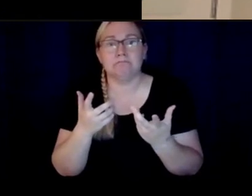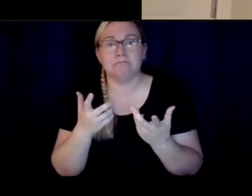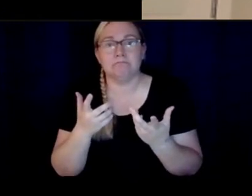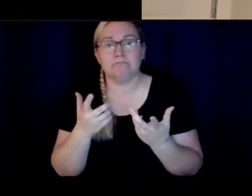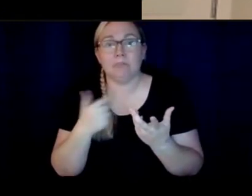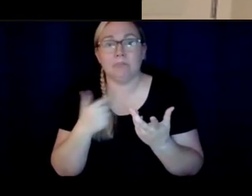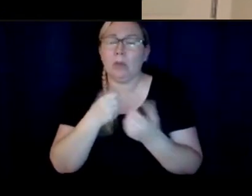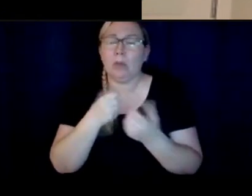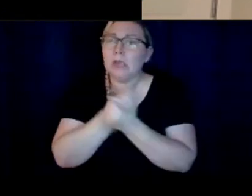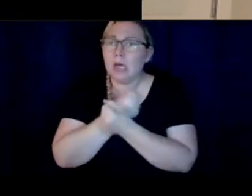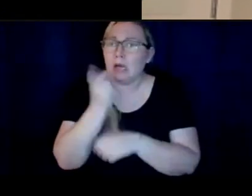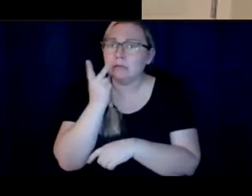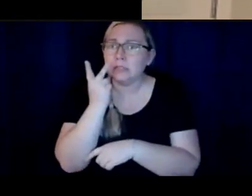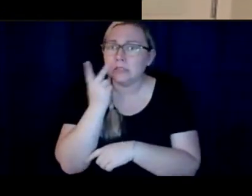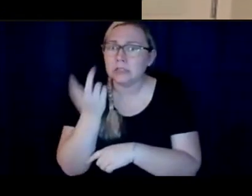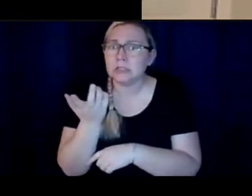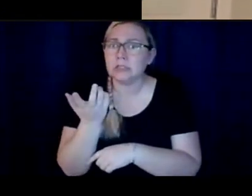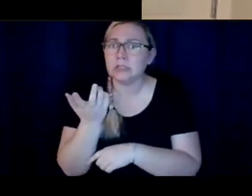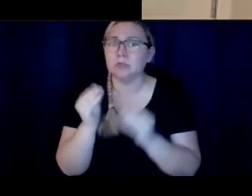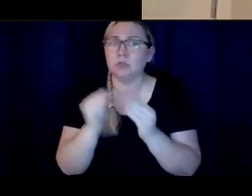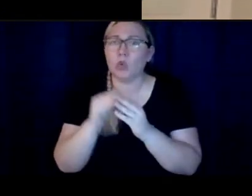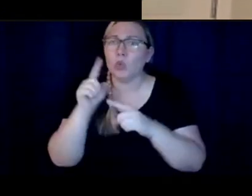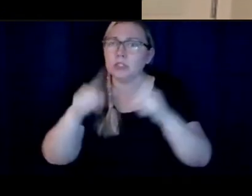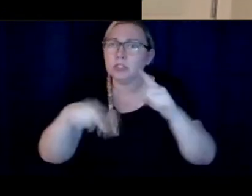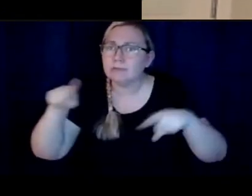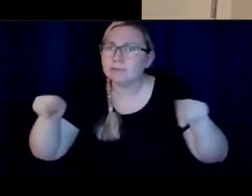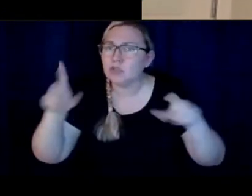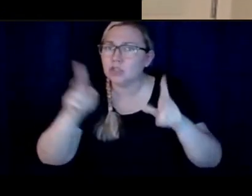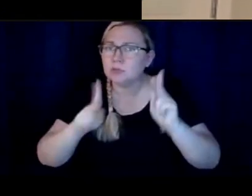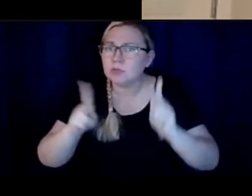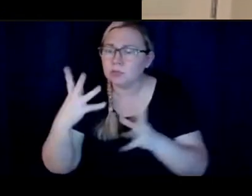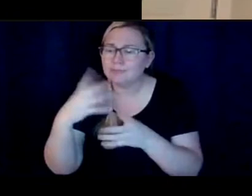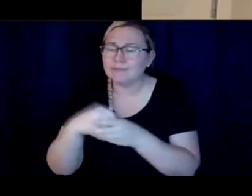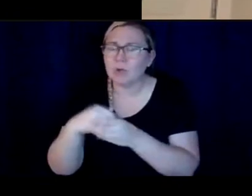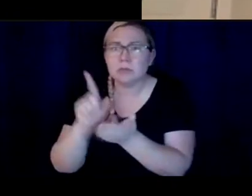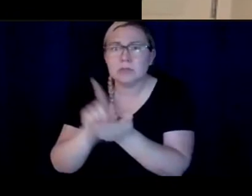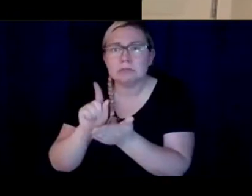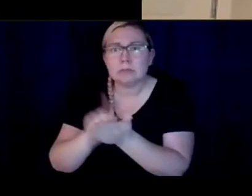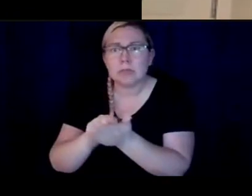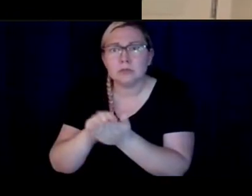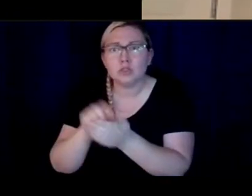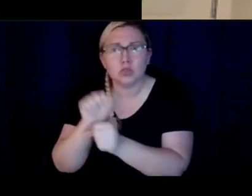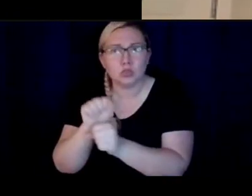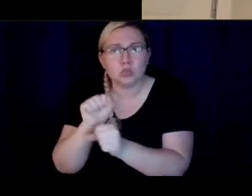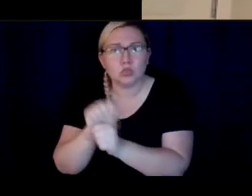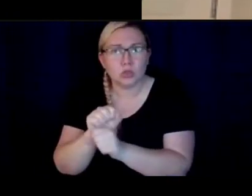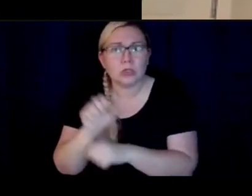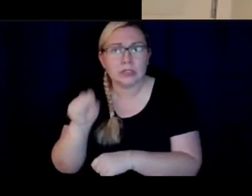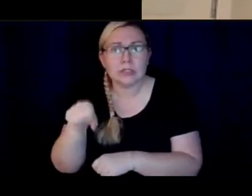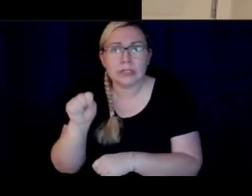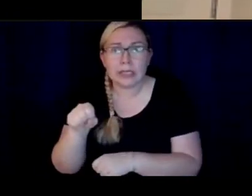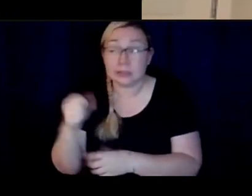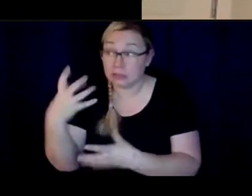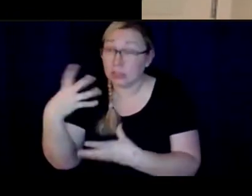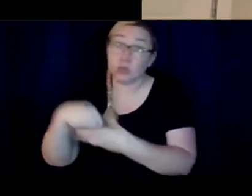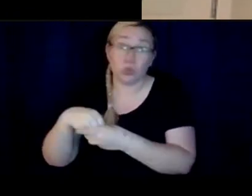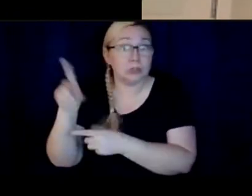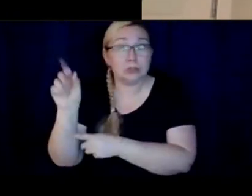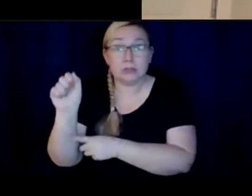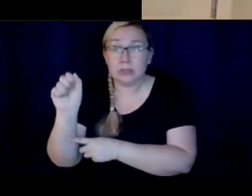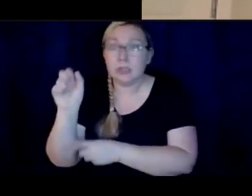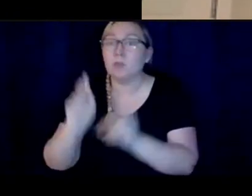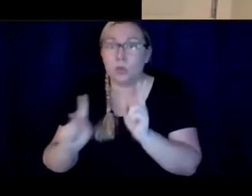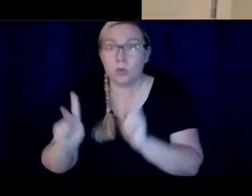see more diverse people in publishing. And that also includes disabled people. And I